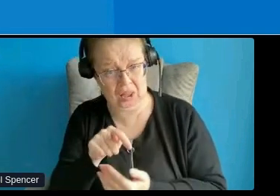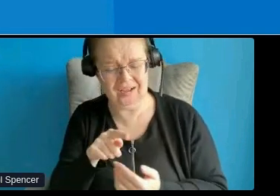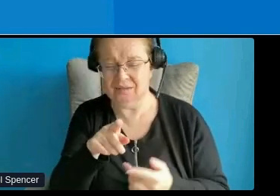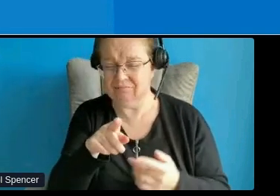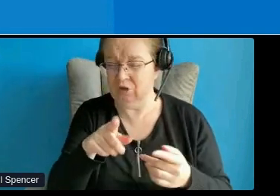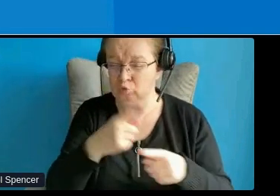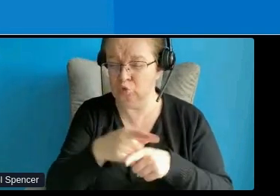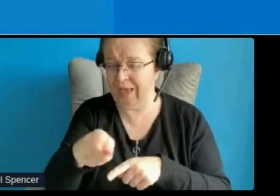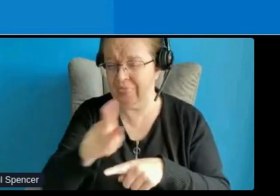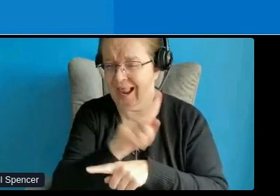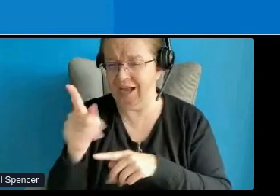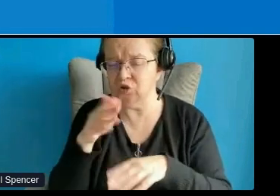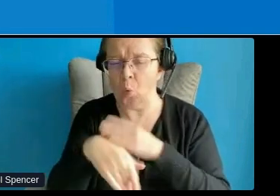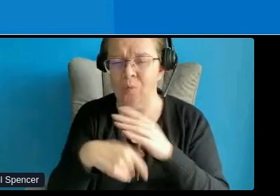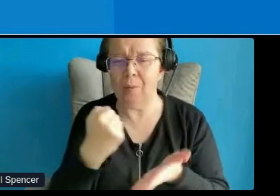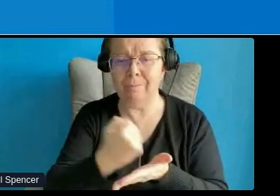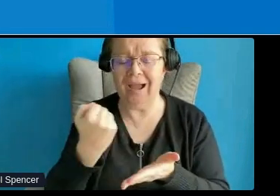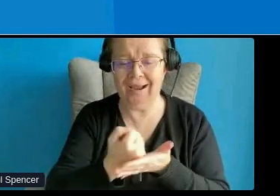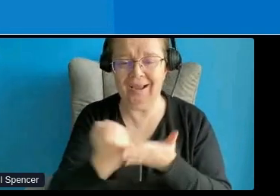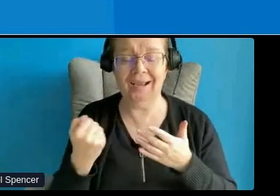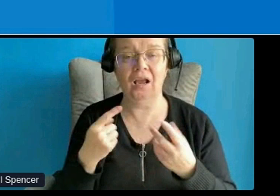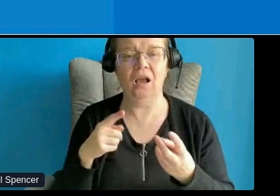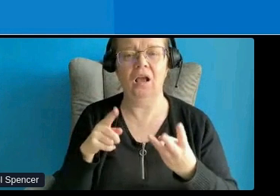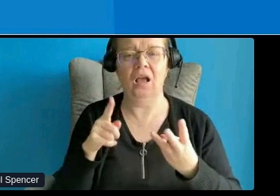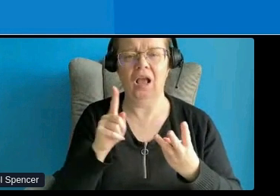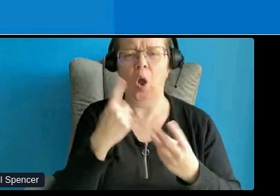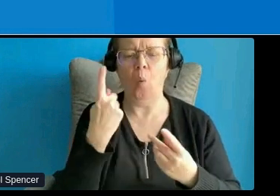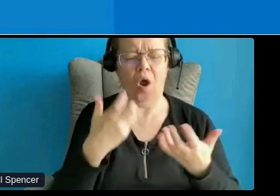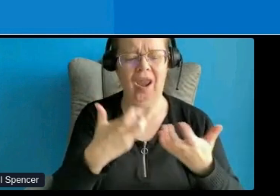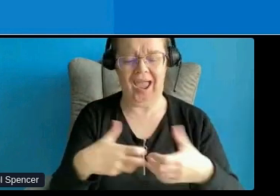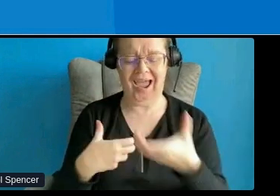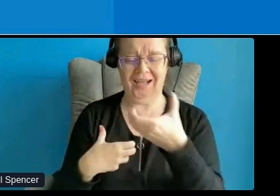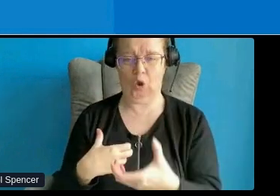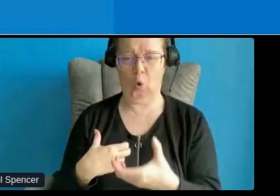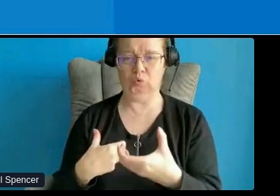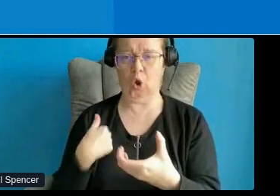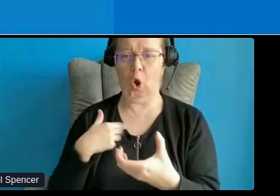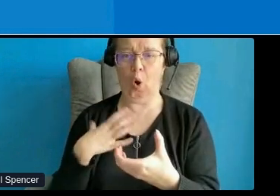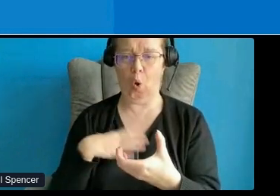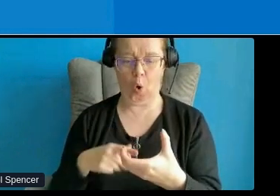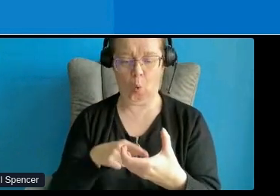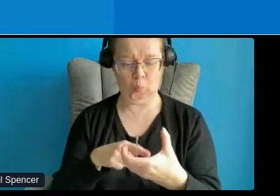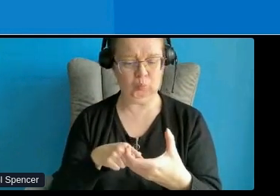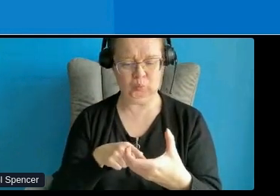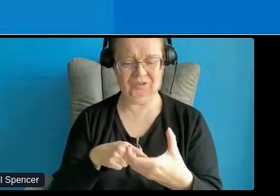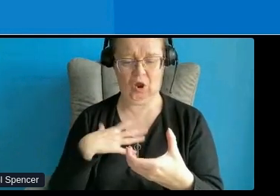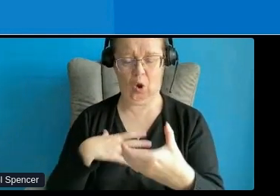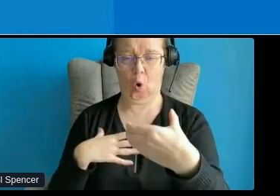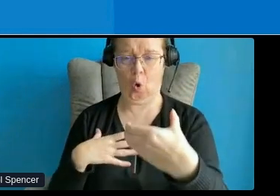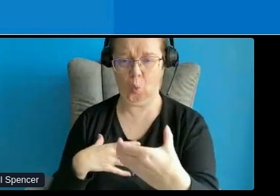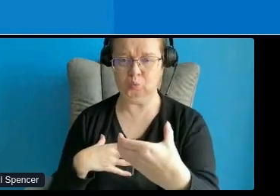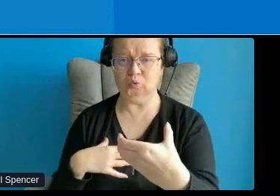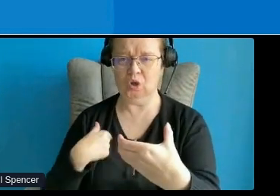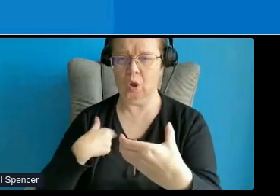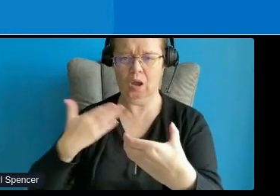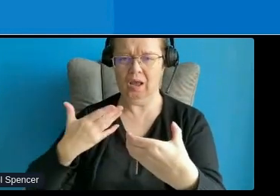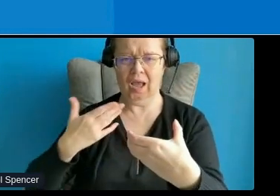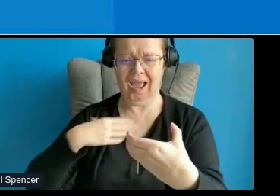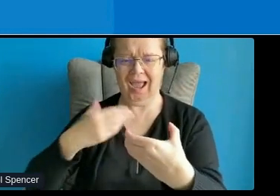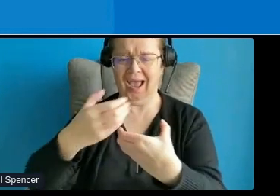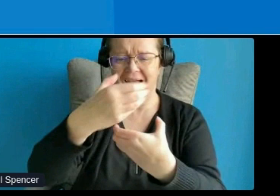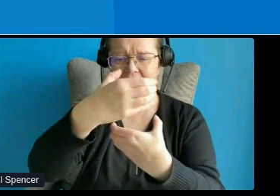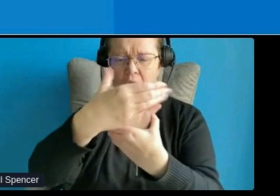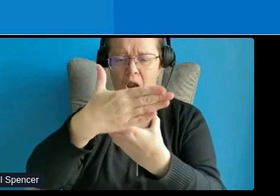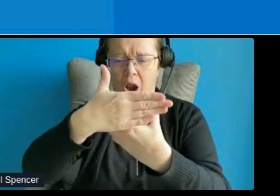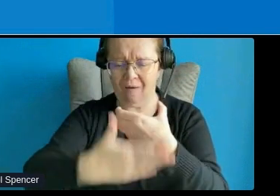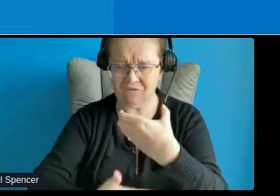and how people do stuff. And then one around handheld tech. I need to be able to hold it when my hands aren't working. So the cover or case has